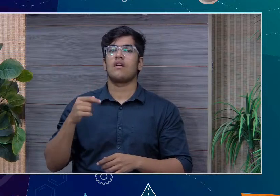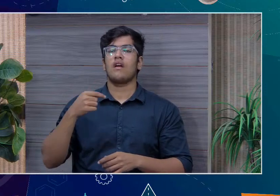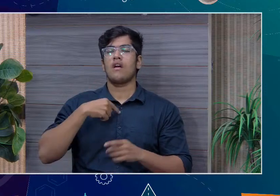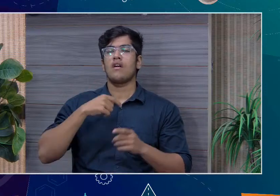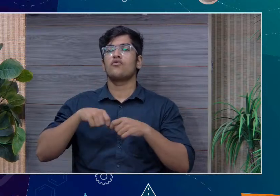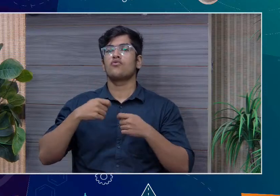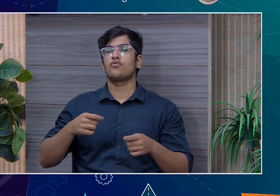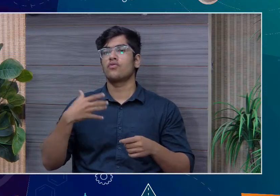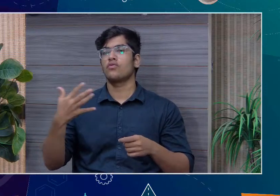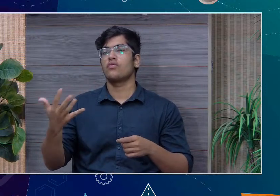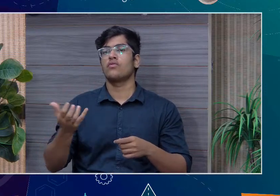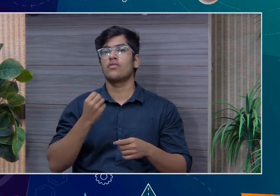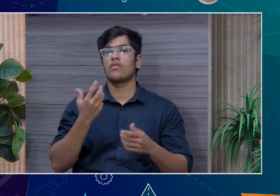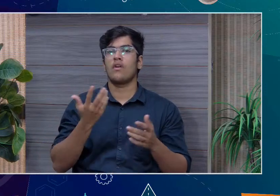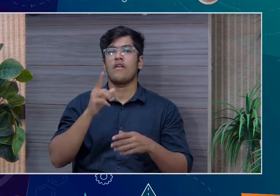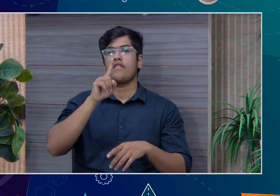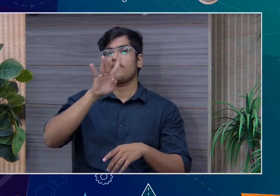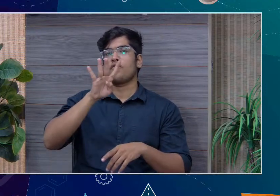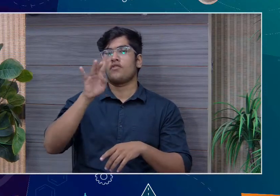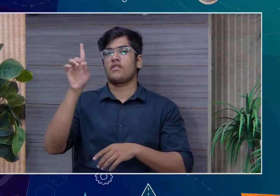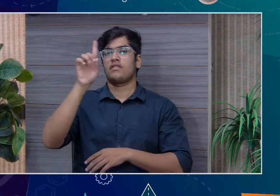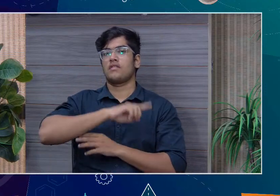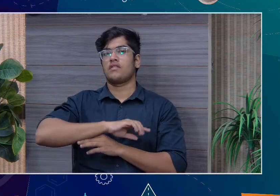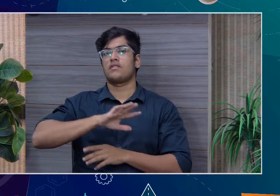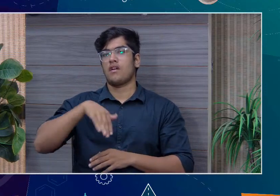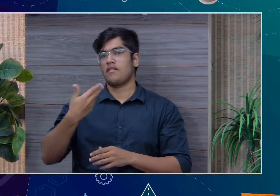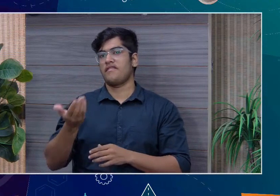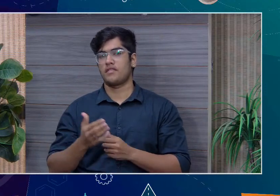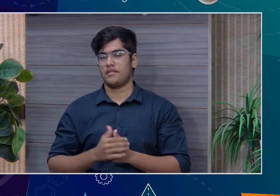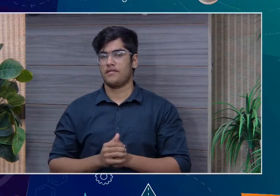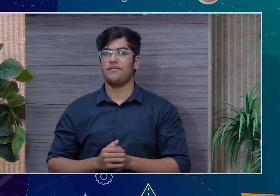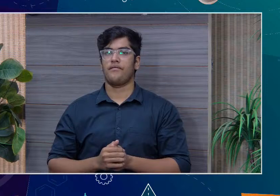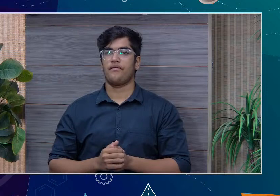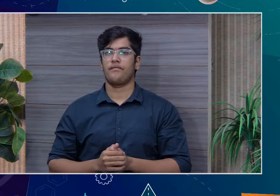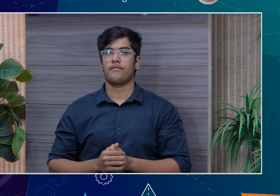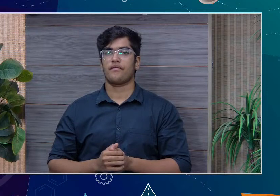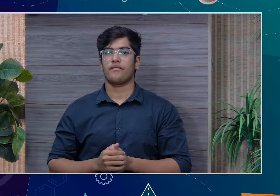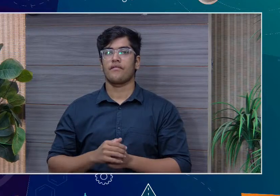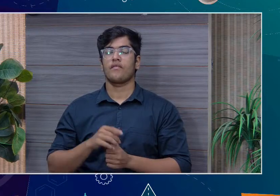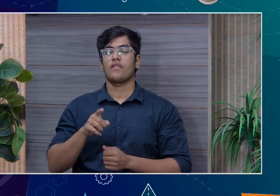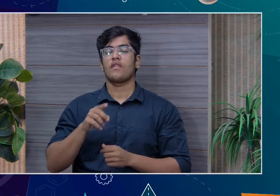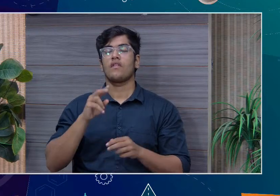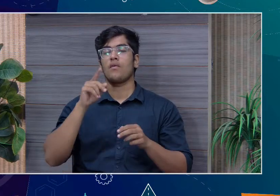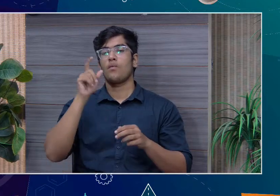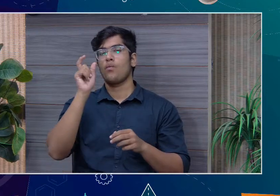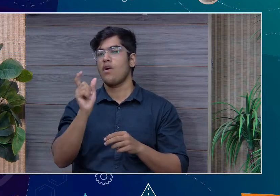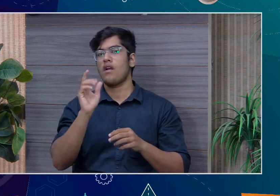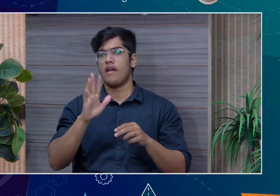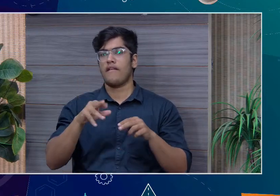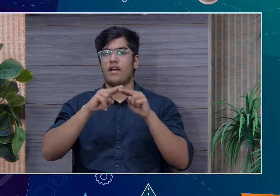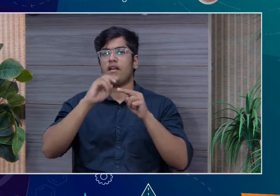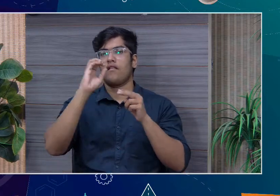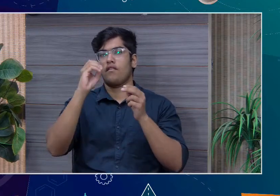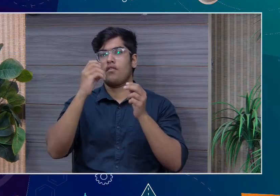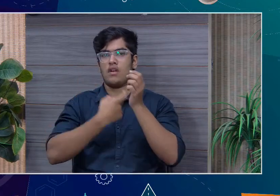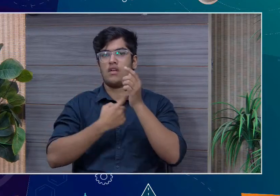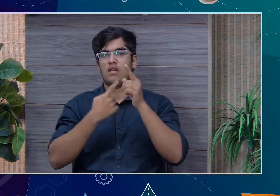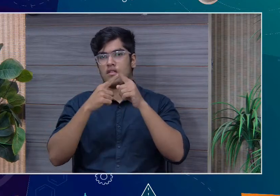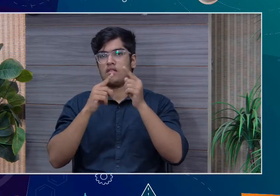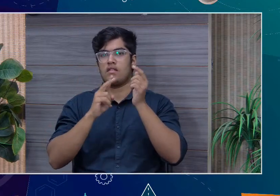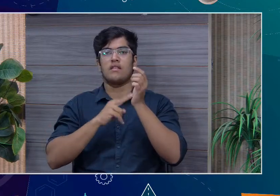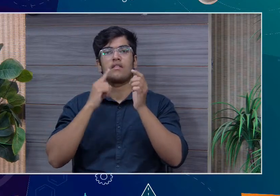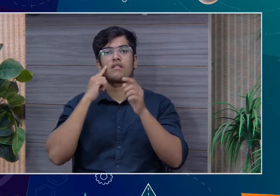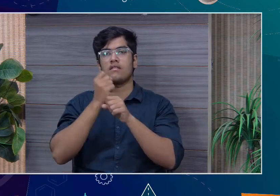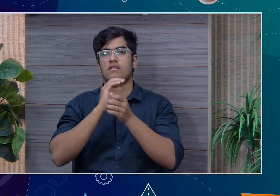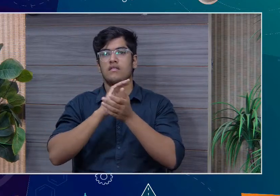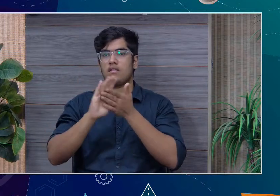take the shoes after a fortnight. So now here, what does the word fortnight means? So we should explain